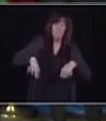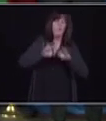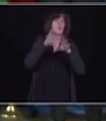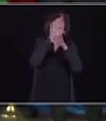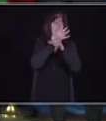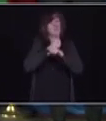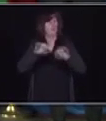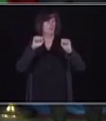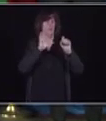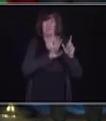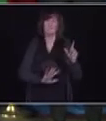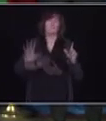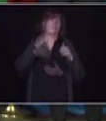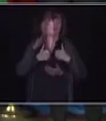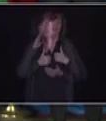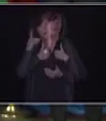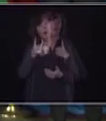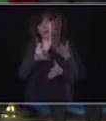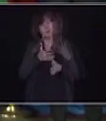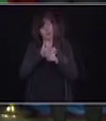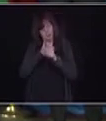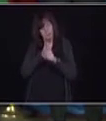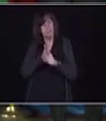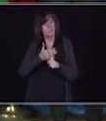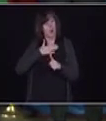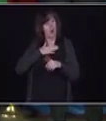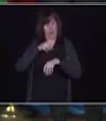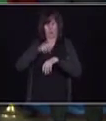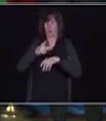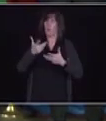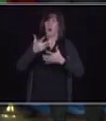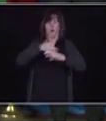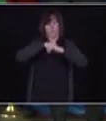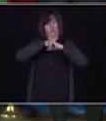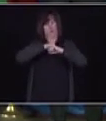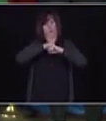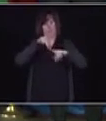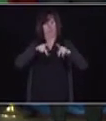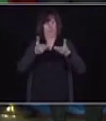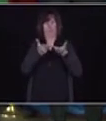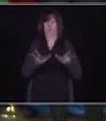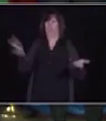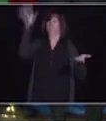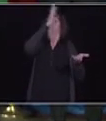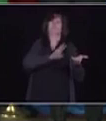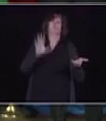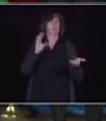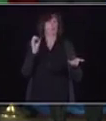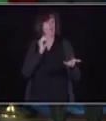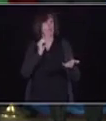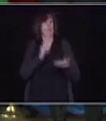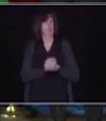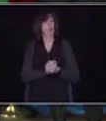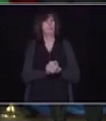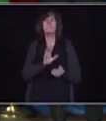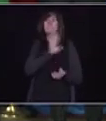being overwhelmed in the coming weeks. This province-wide shutdown, it's a temporary but one-time